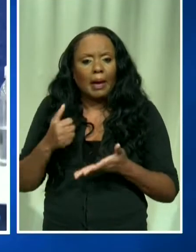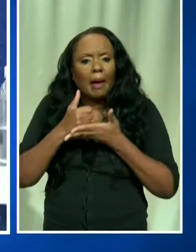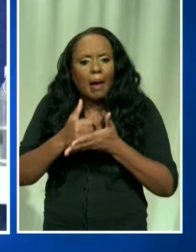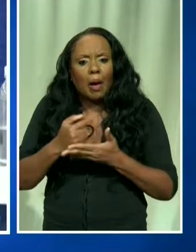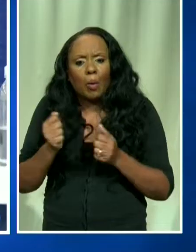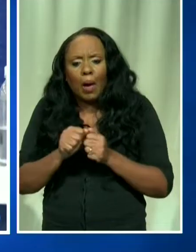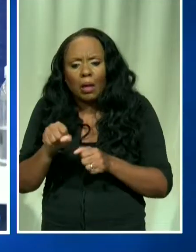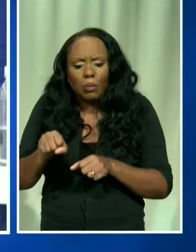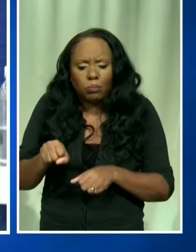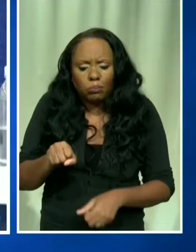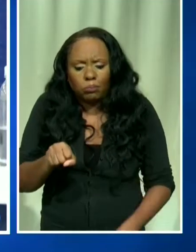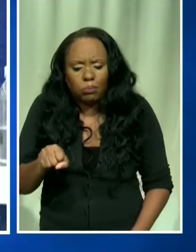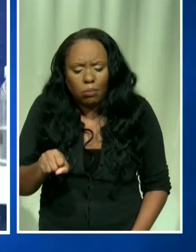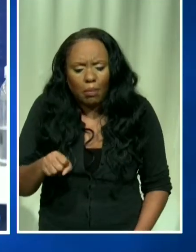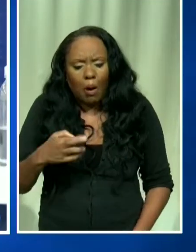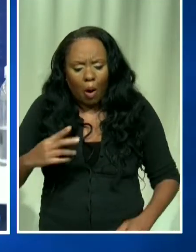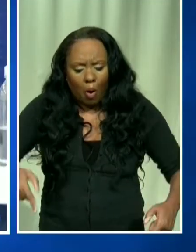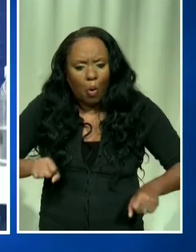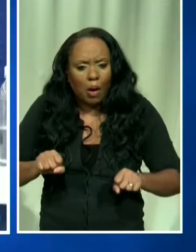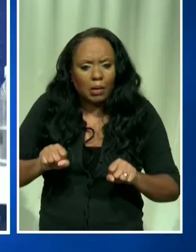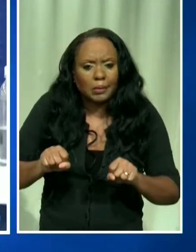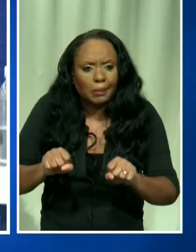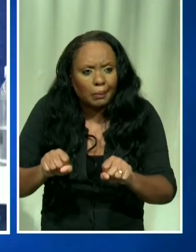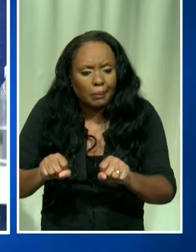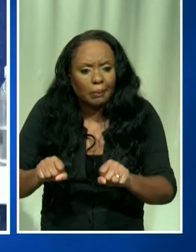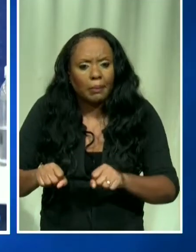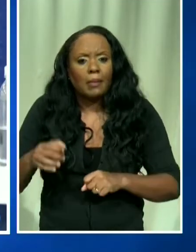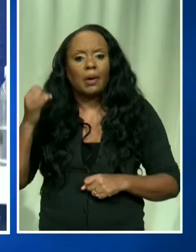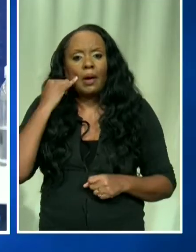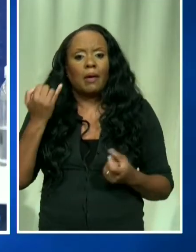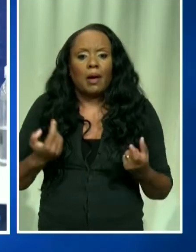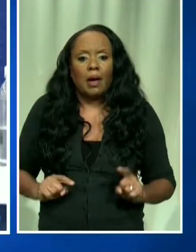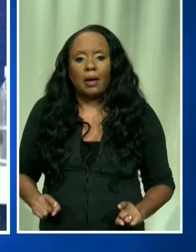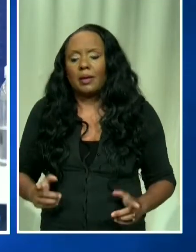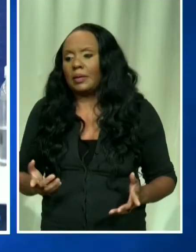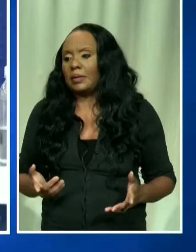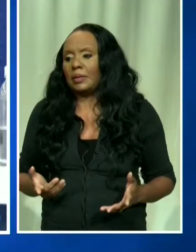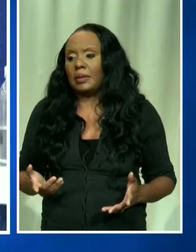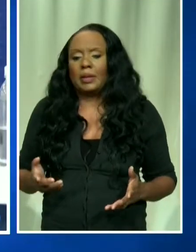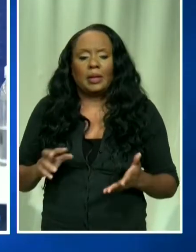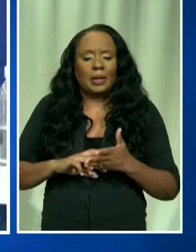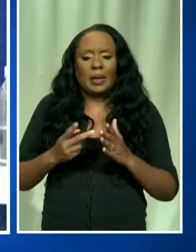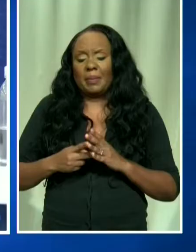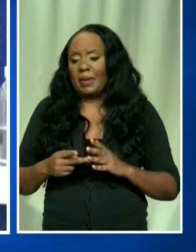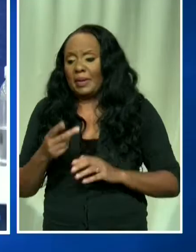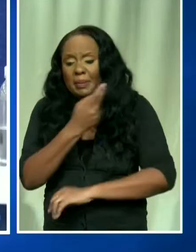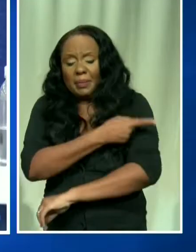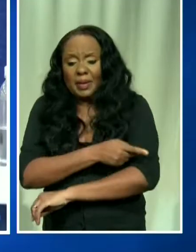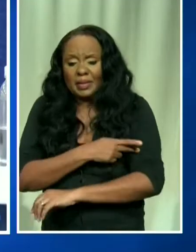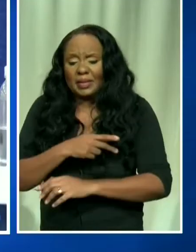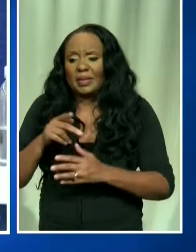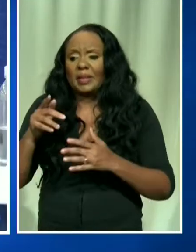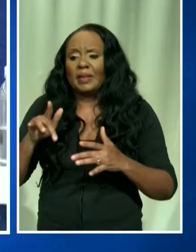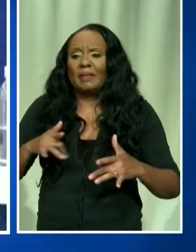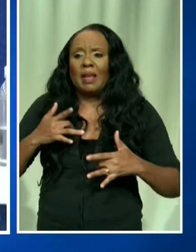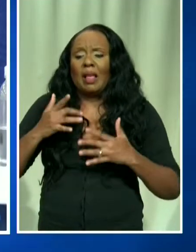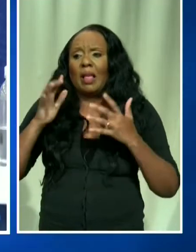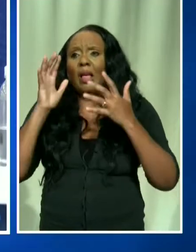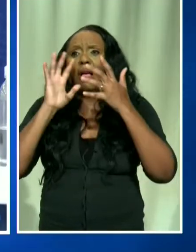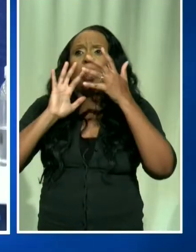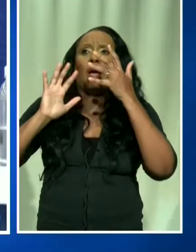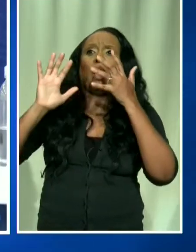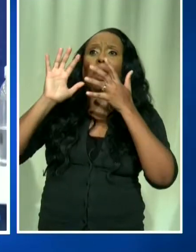The event, or such an event, would be disoriented to the clients themselves and could also impact on